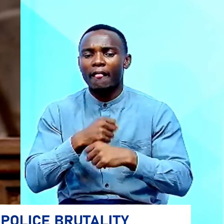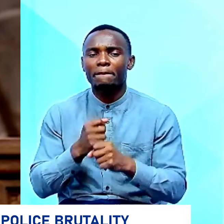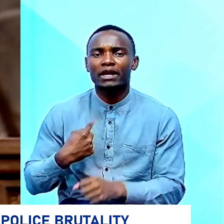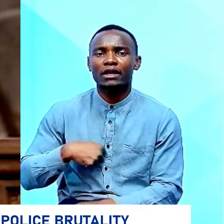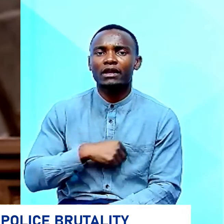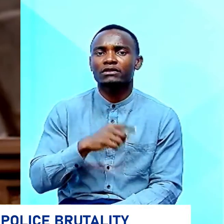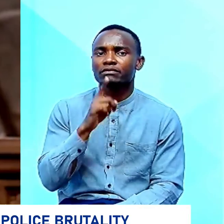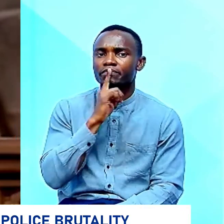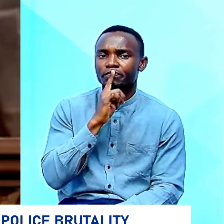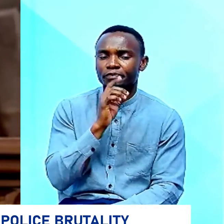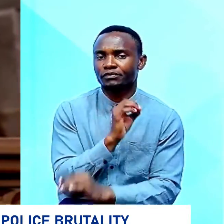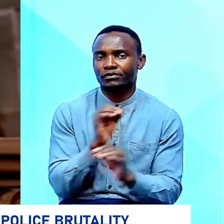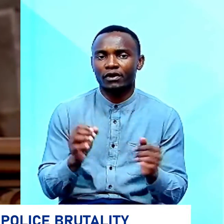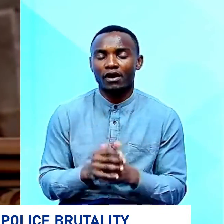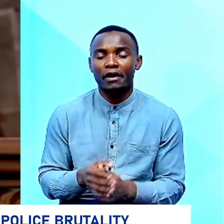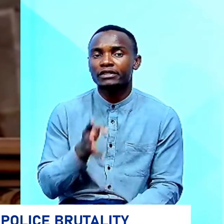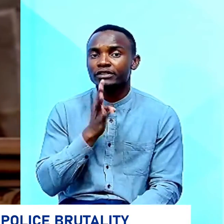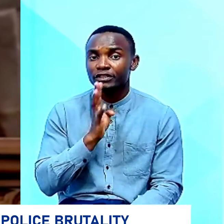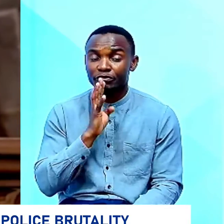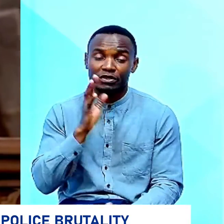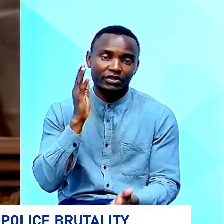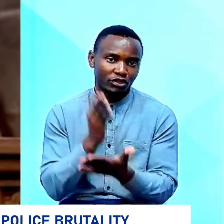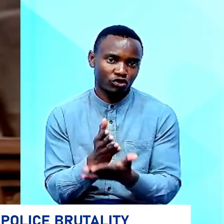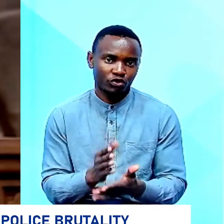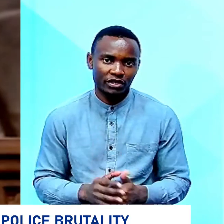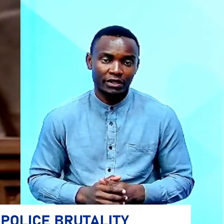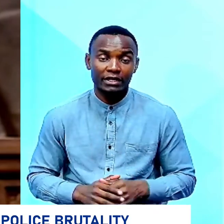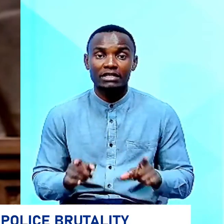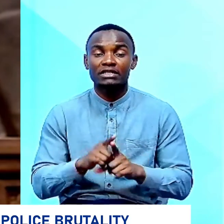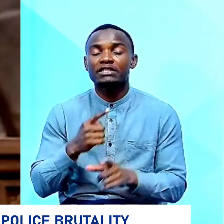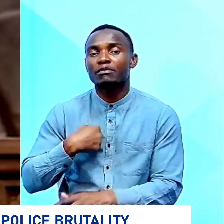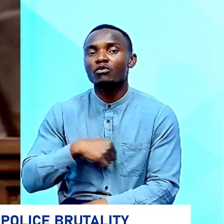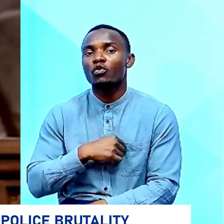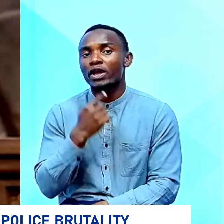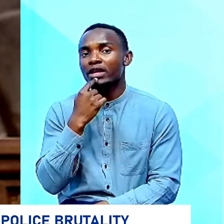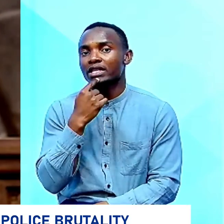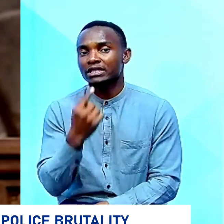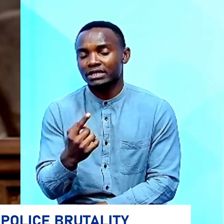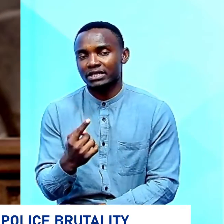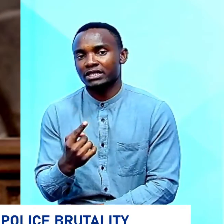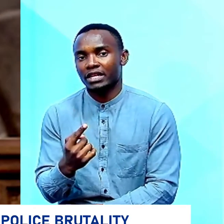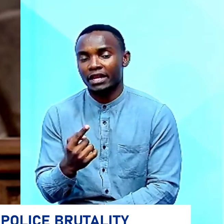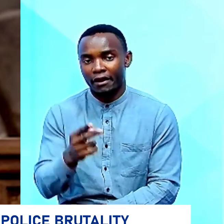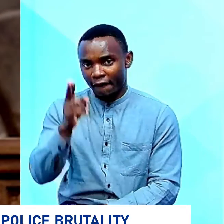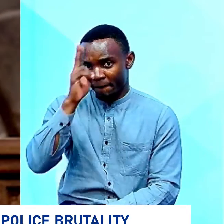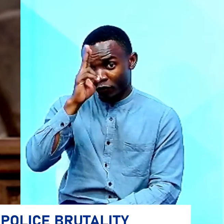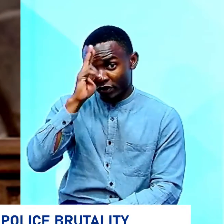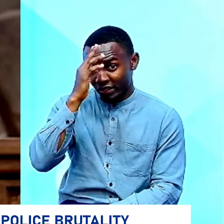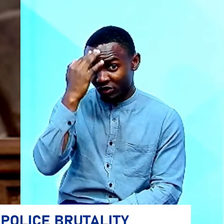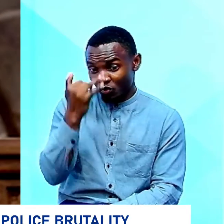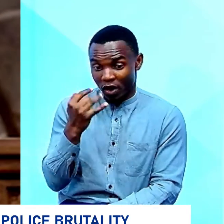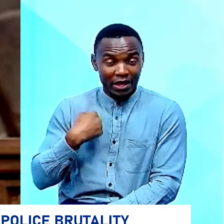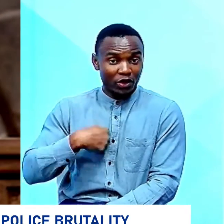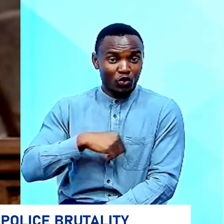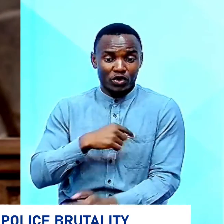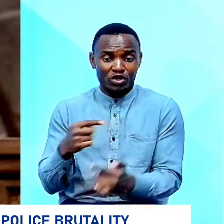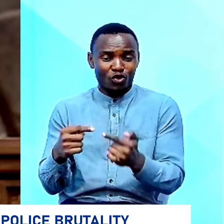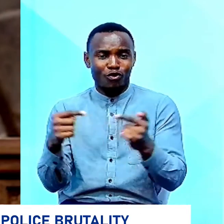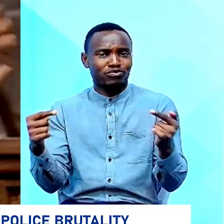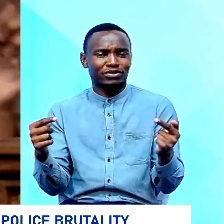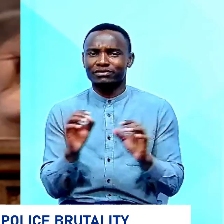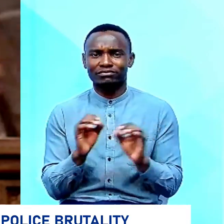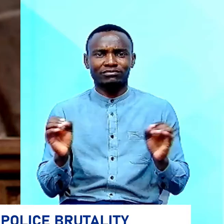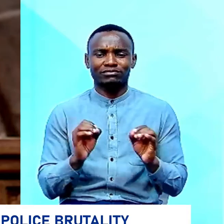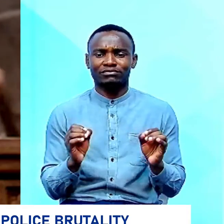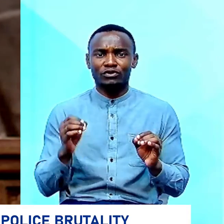Speak the truth boldly. Let me say this also to those who are in the uniformed services, because we are not on opposing sides. Your